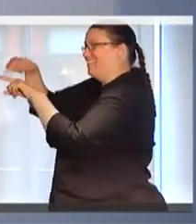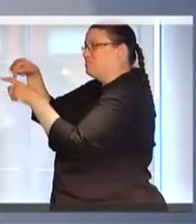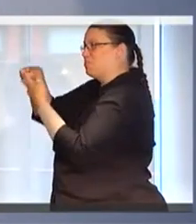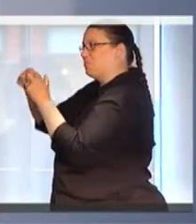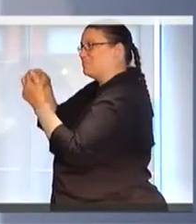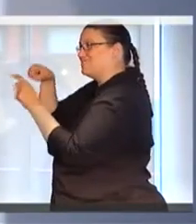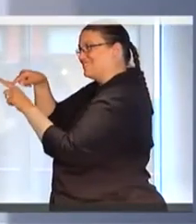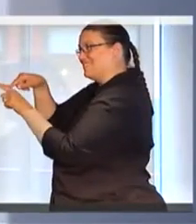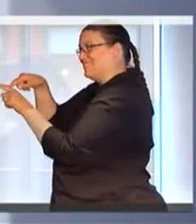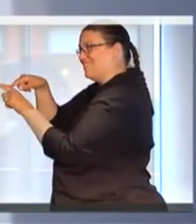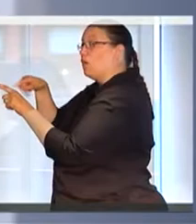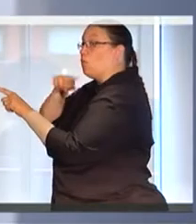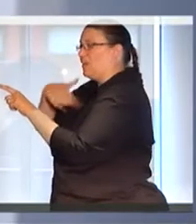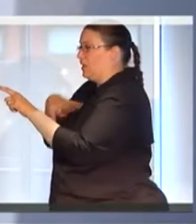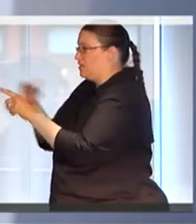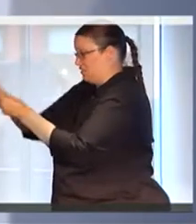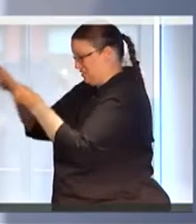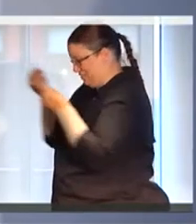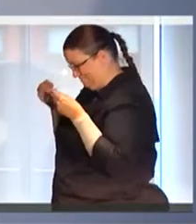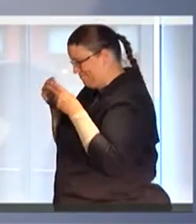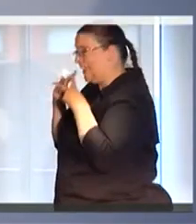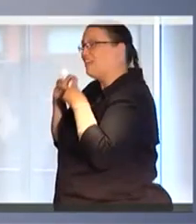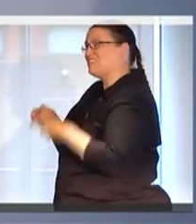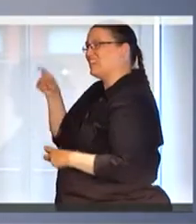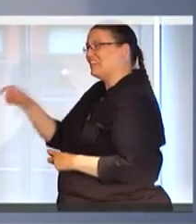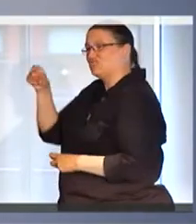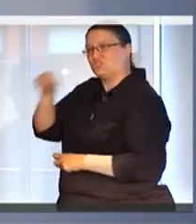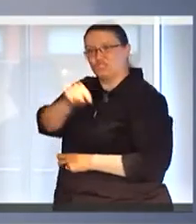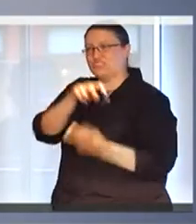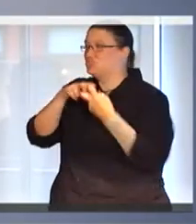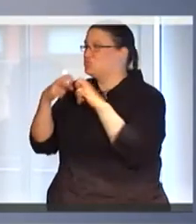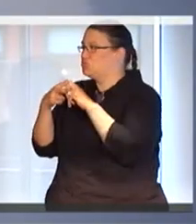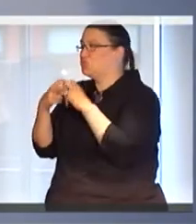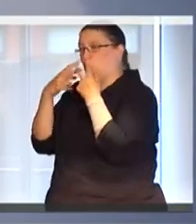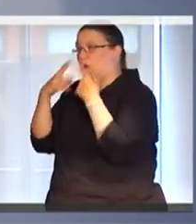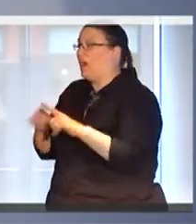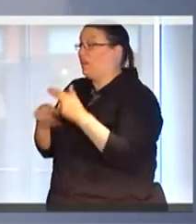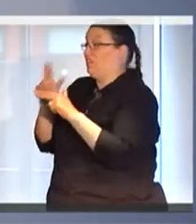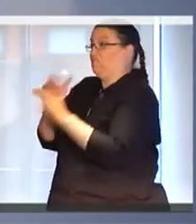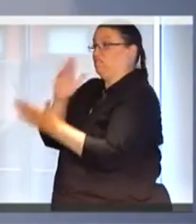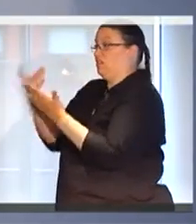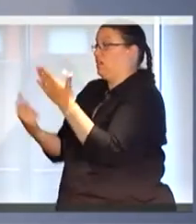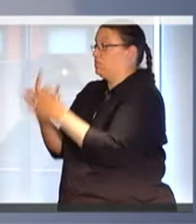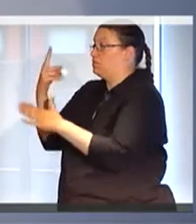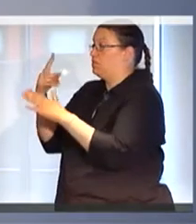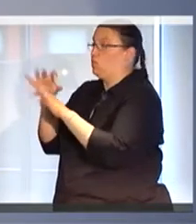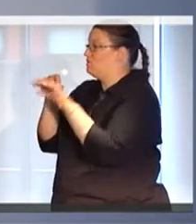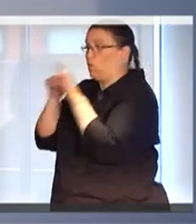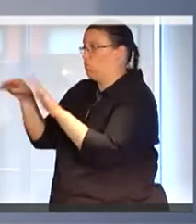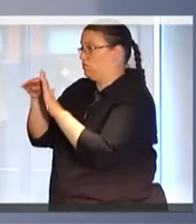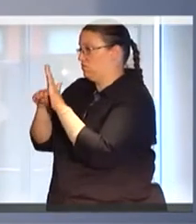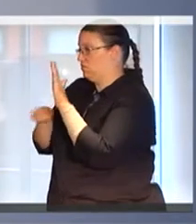investigate each issue and determine whether or not a contravention has occurred. We are, at